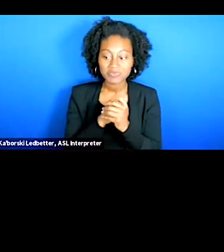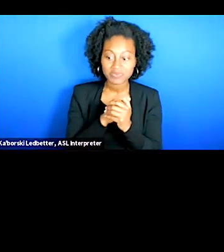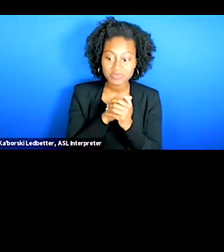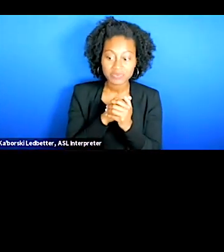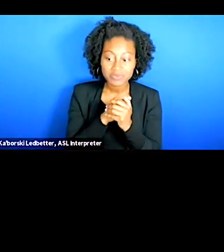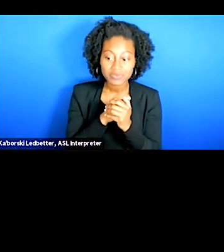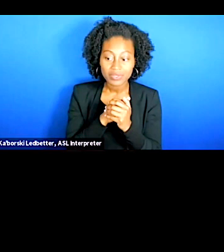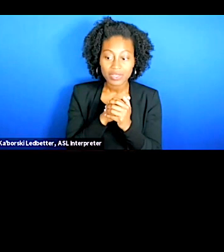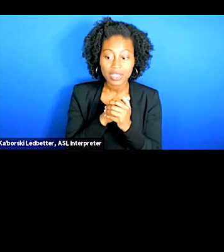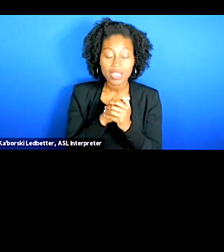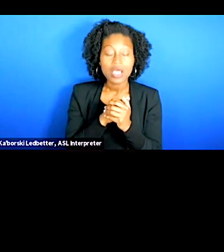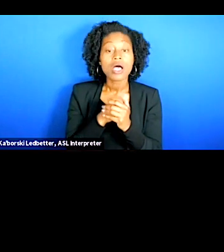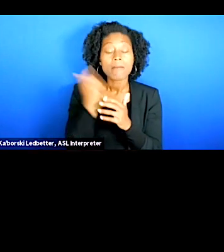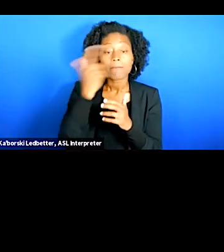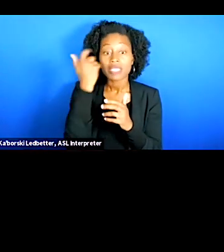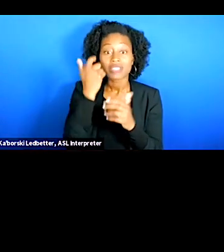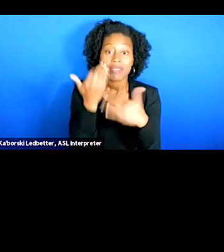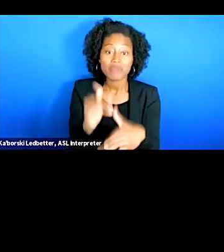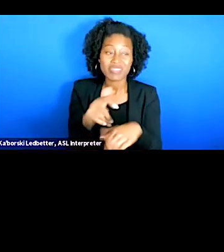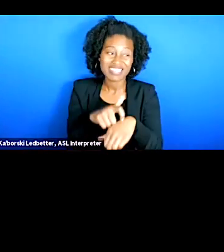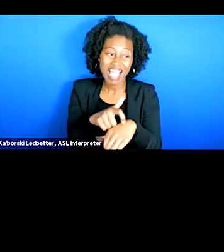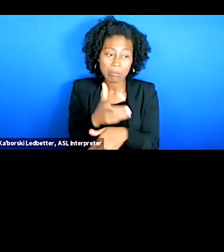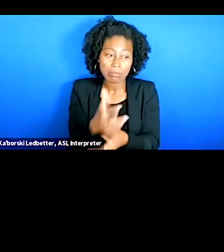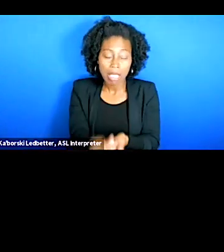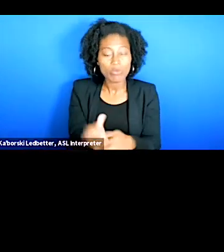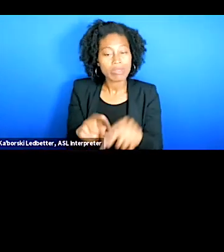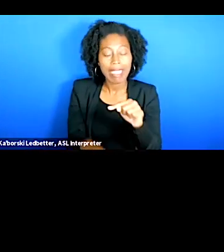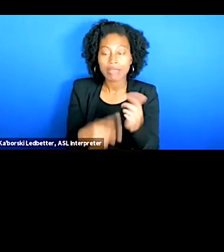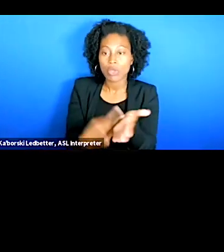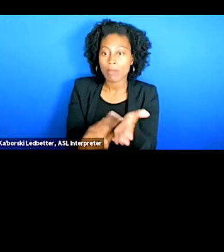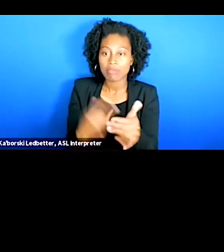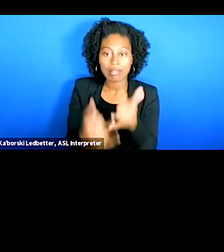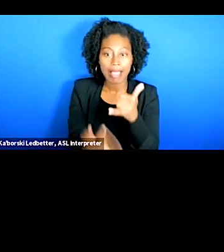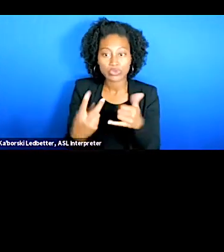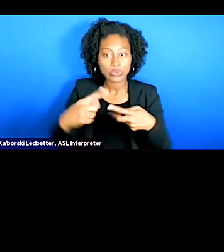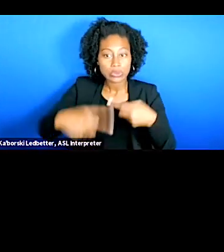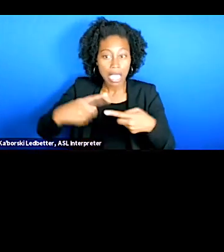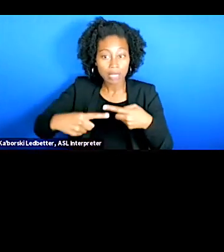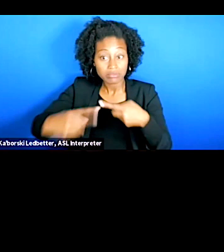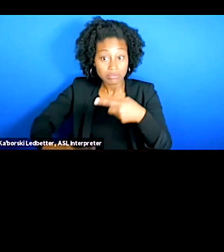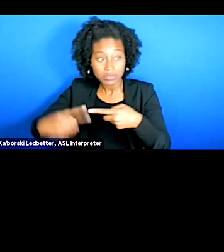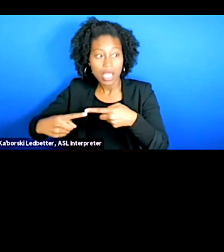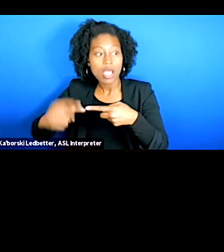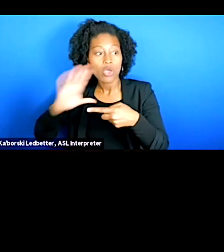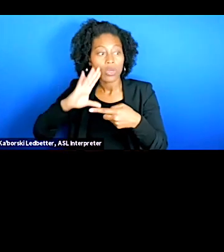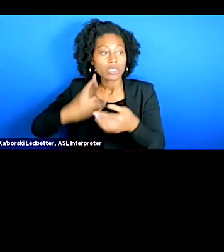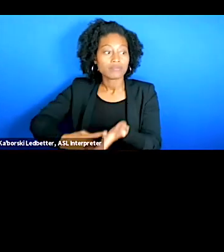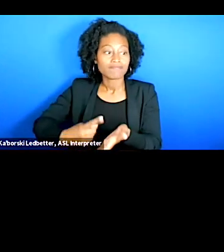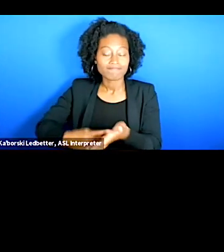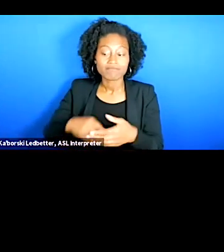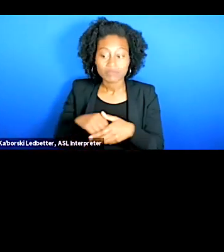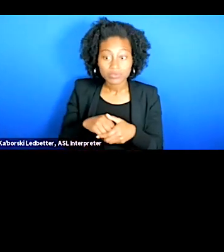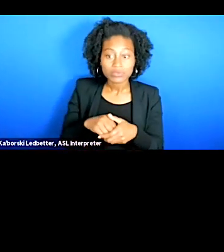to limitations of time, we won't elaborate on these last 2 cycles, but we'll talk about them more in depth in our intensive workshops.